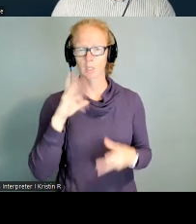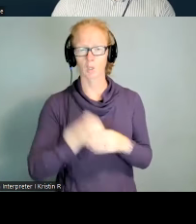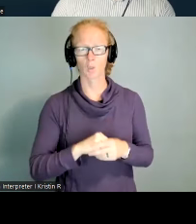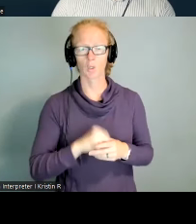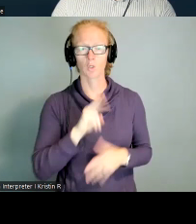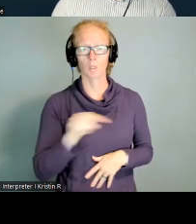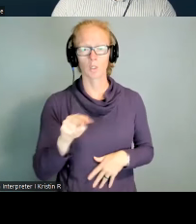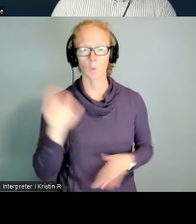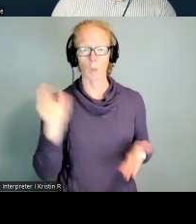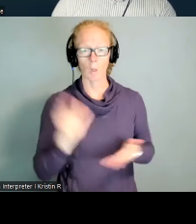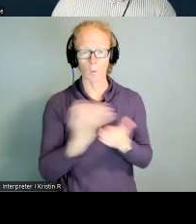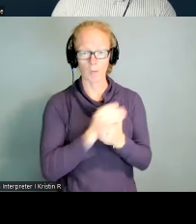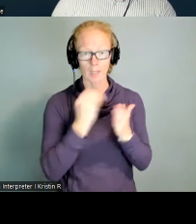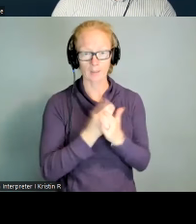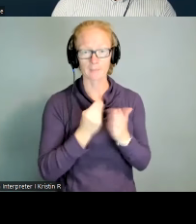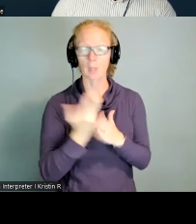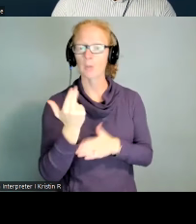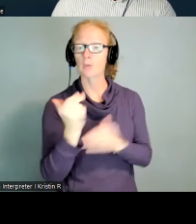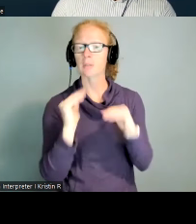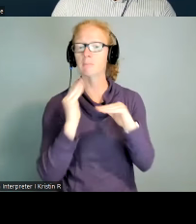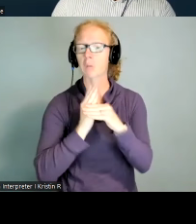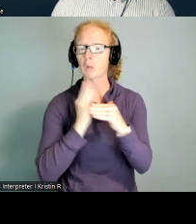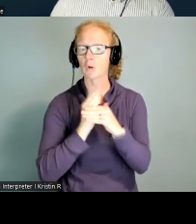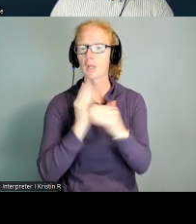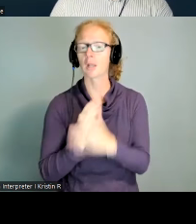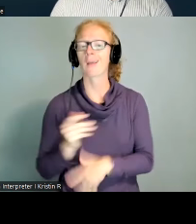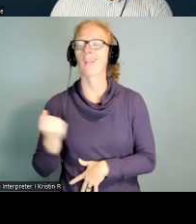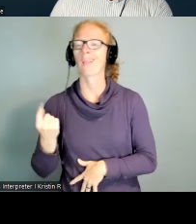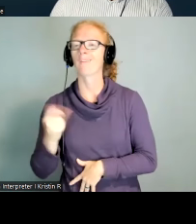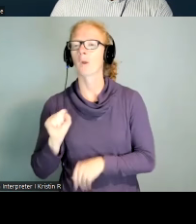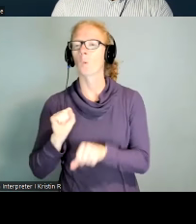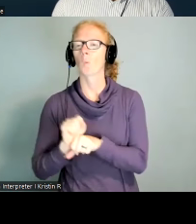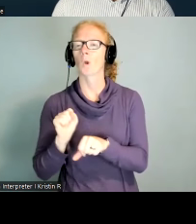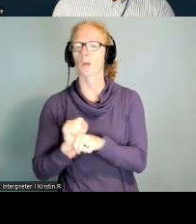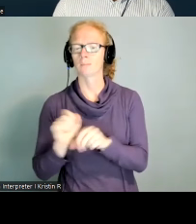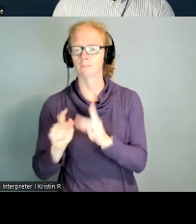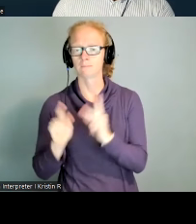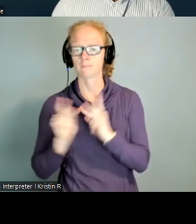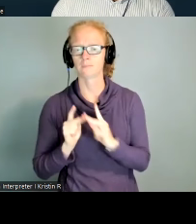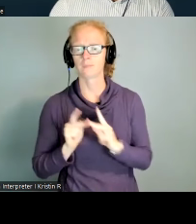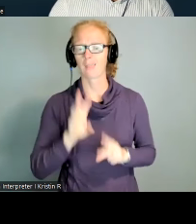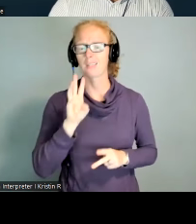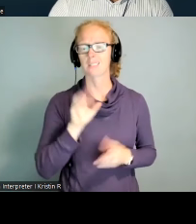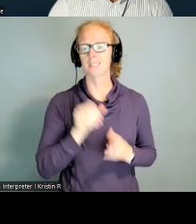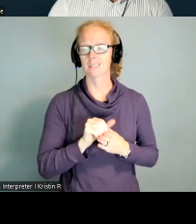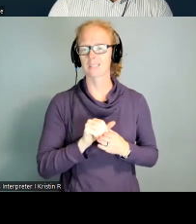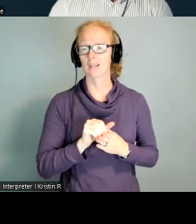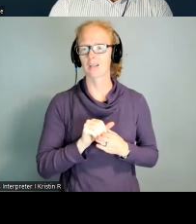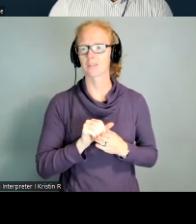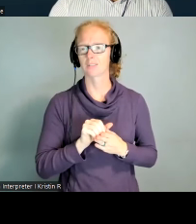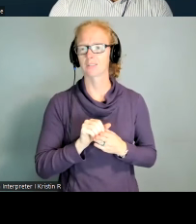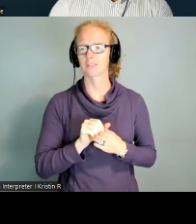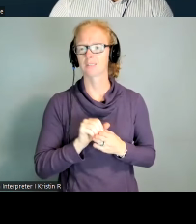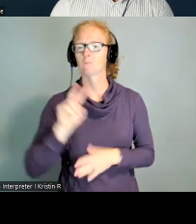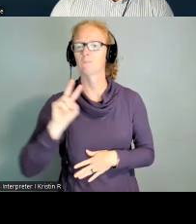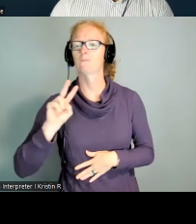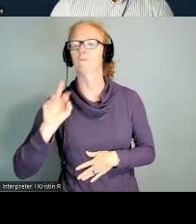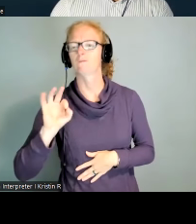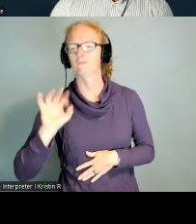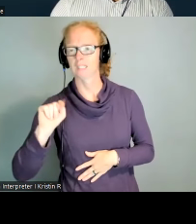income, 13 moderate, and 11 workforce housing, and just over 6,000 square feet of retail.